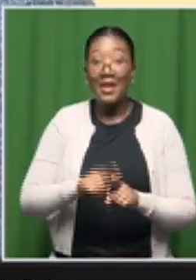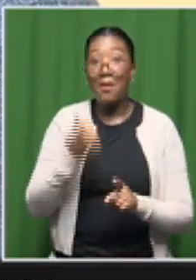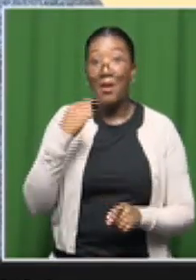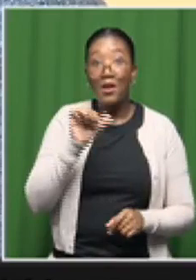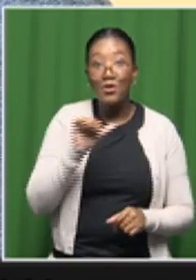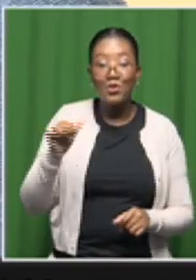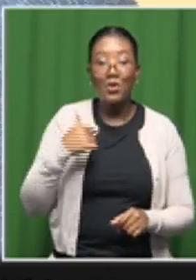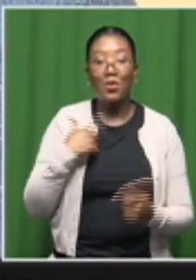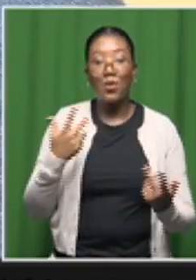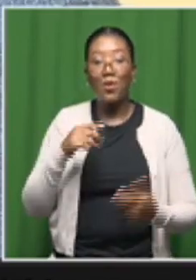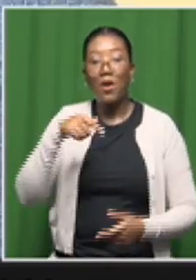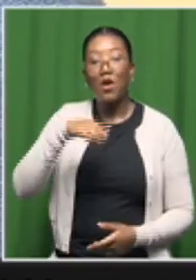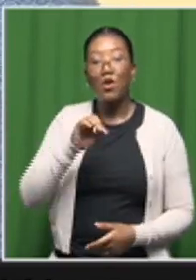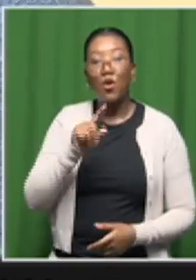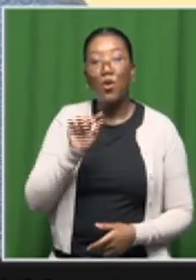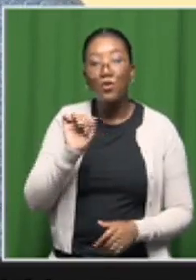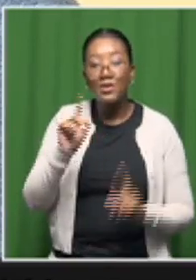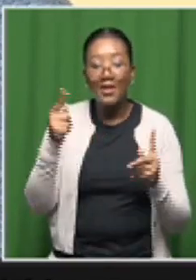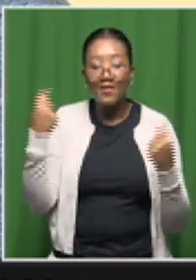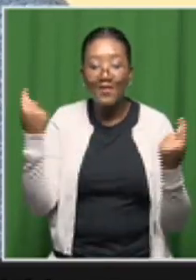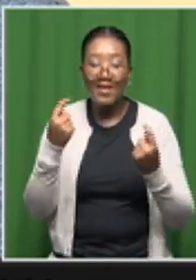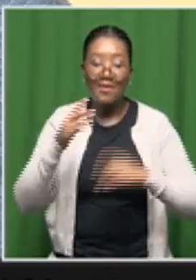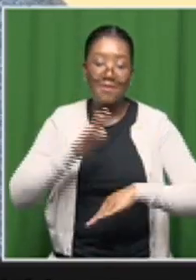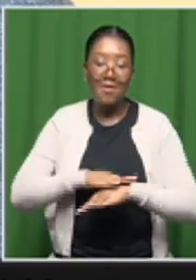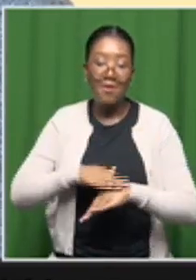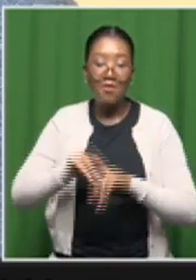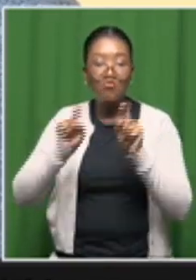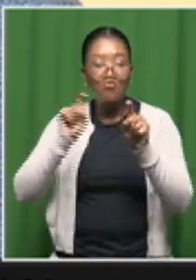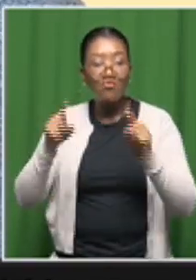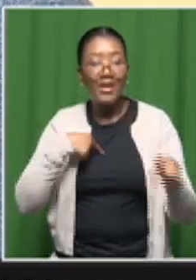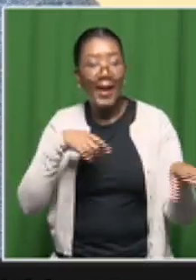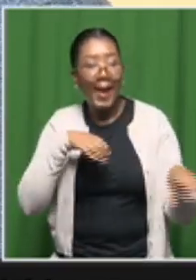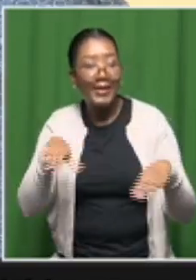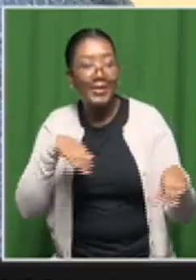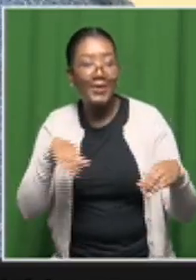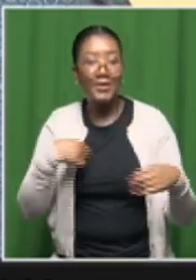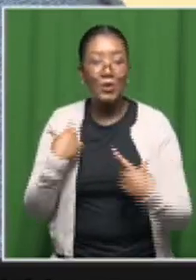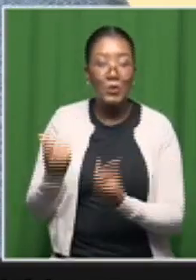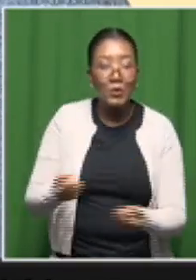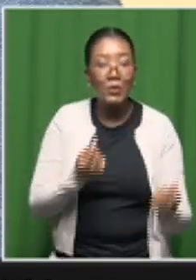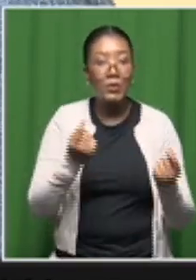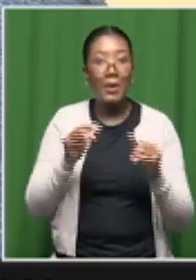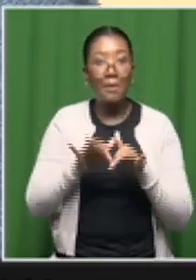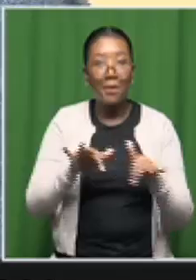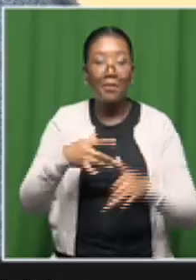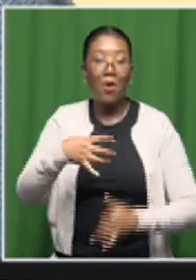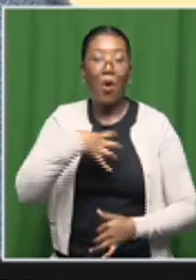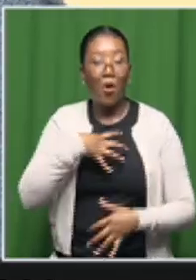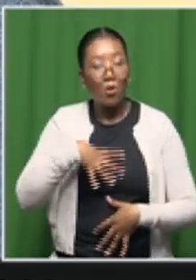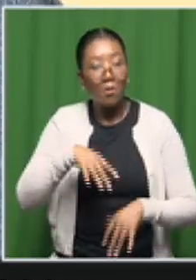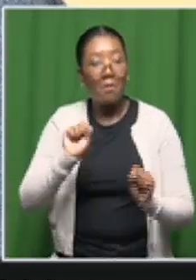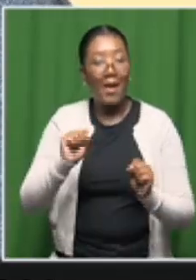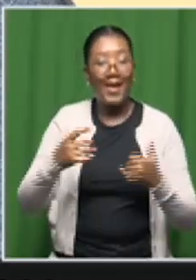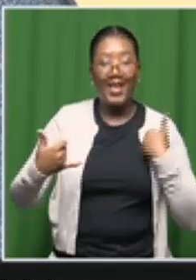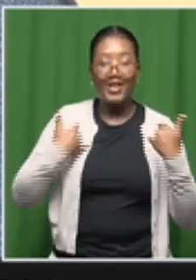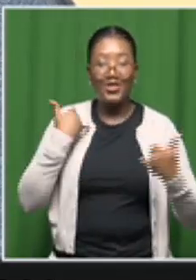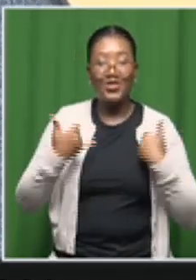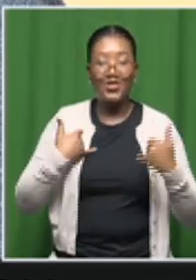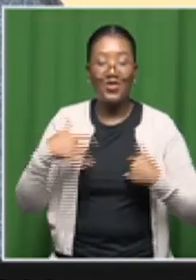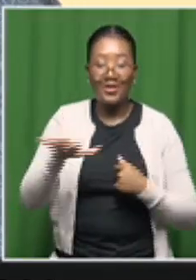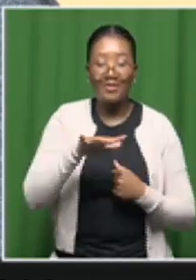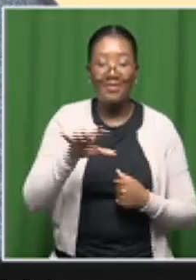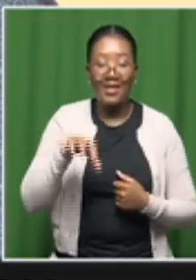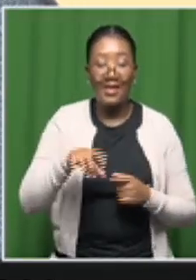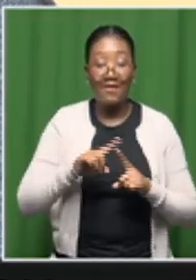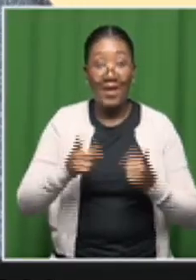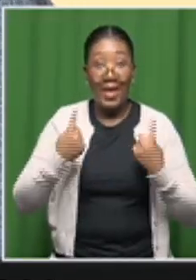Kota Festival. So we're trying to get as much as activity as possible so that people take ownership of this difficult space. Because it's not for